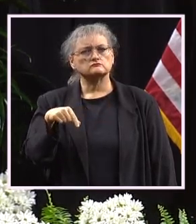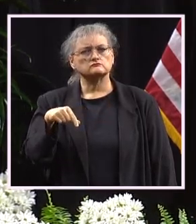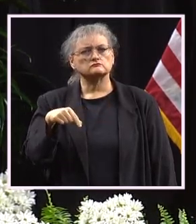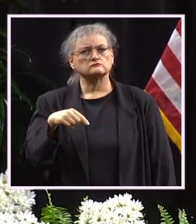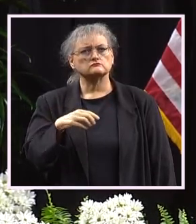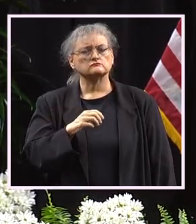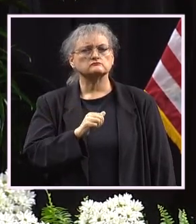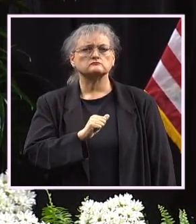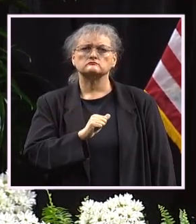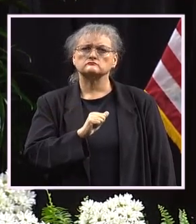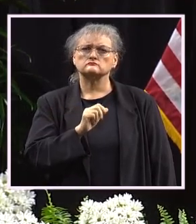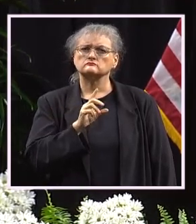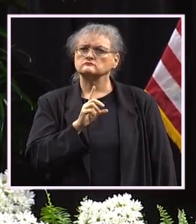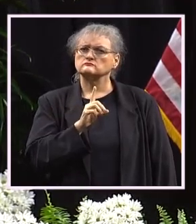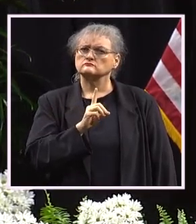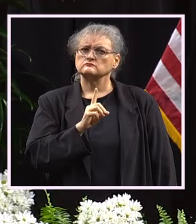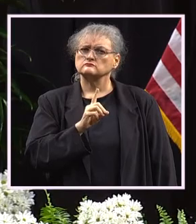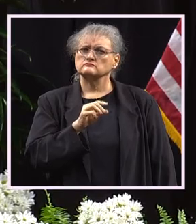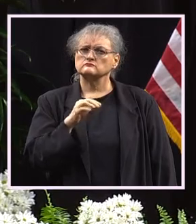Dane Emma Gartner.